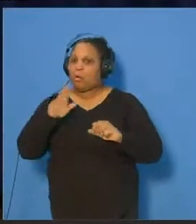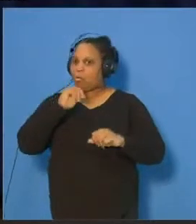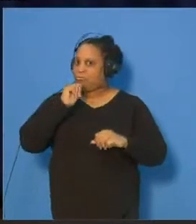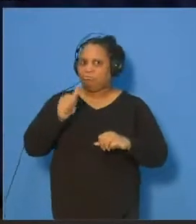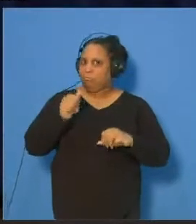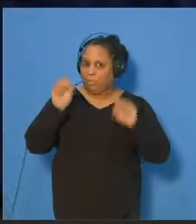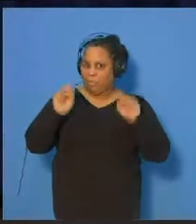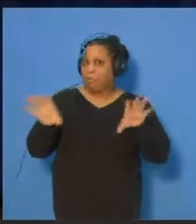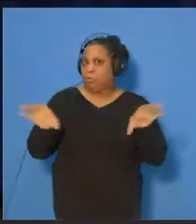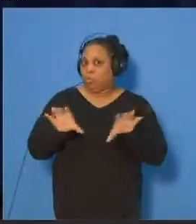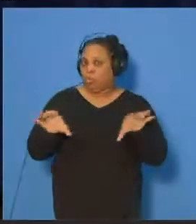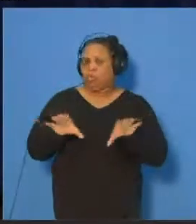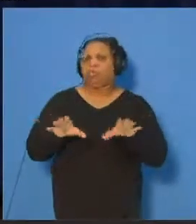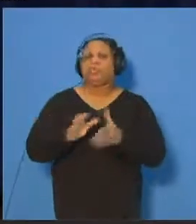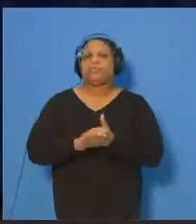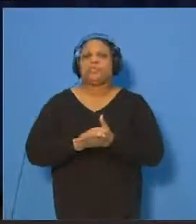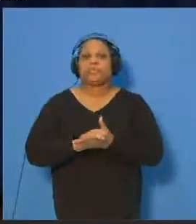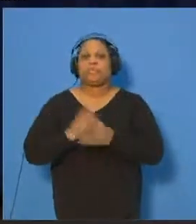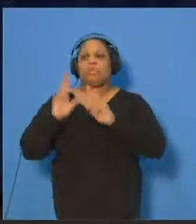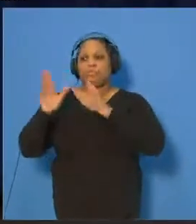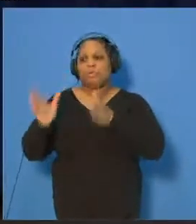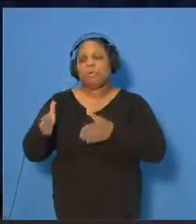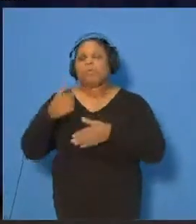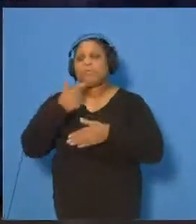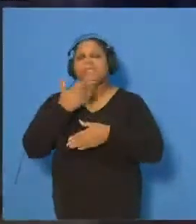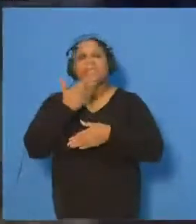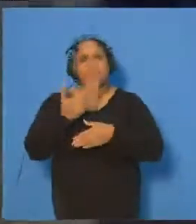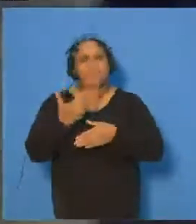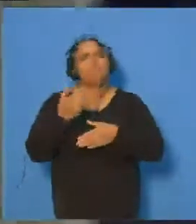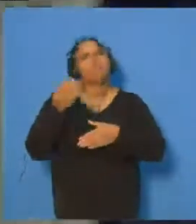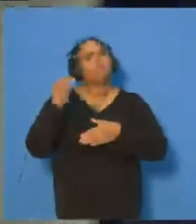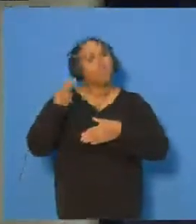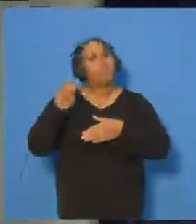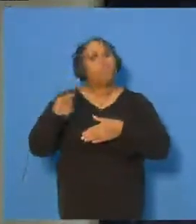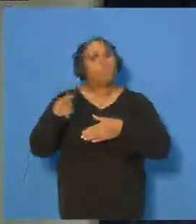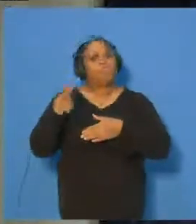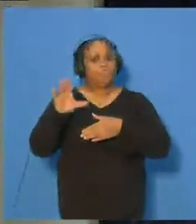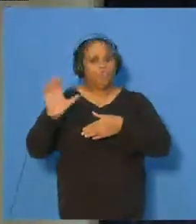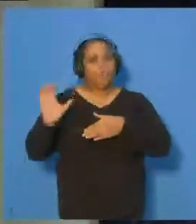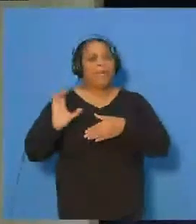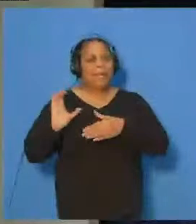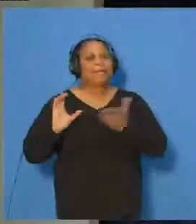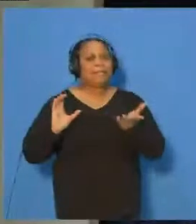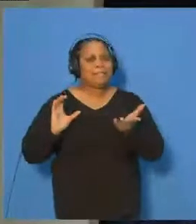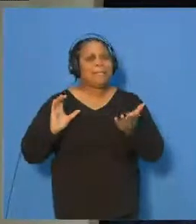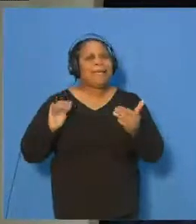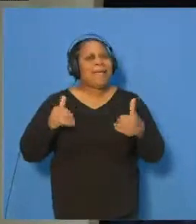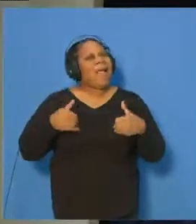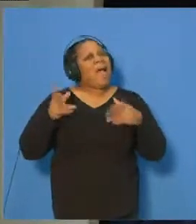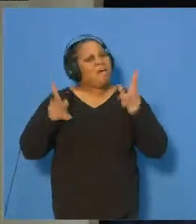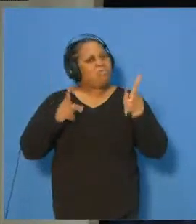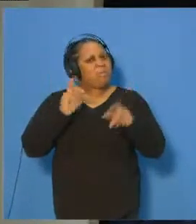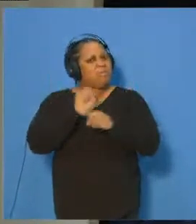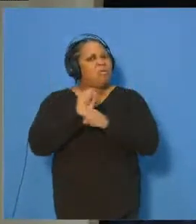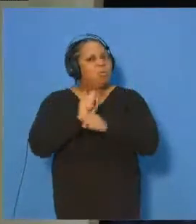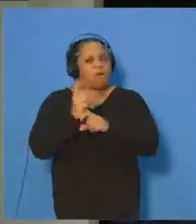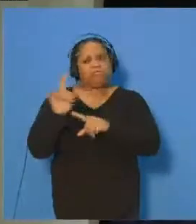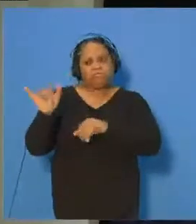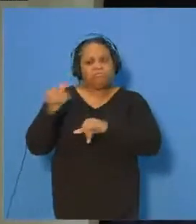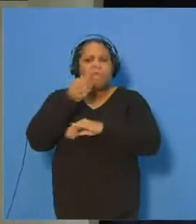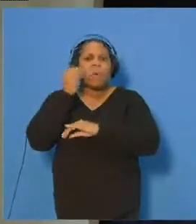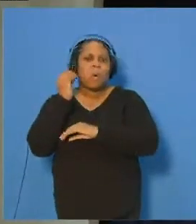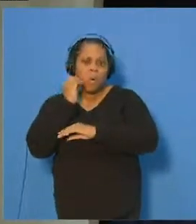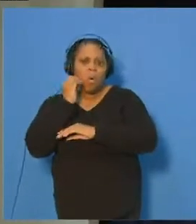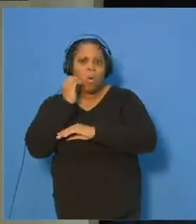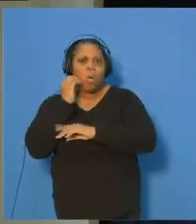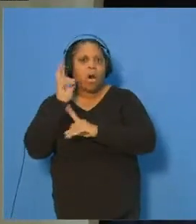Okay, thank you. And my next question is for Minister Keynes, is how many or how can persons who work out of home